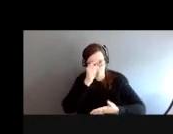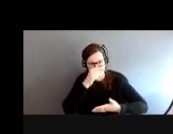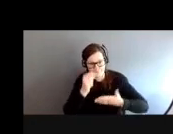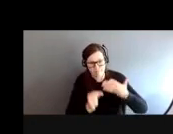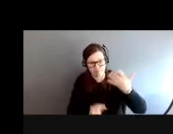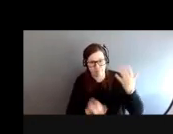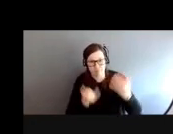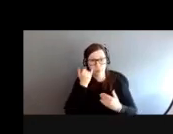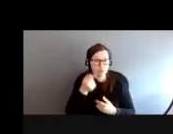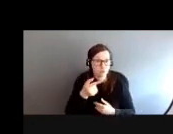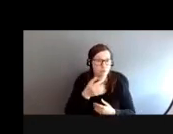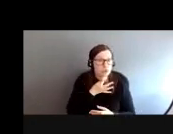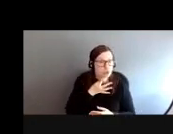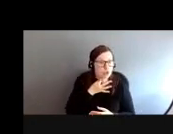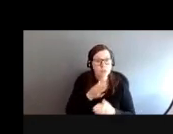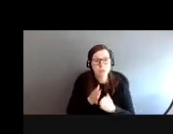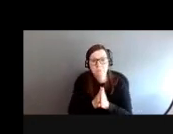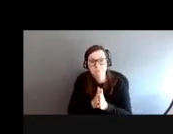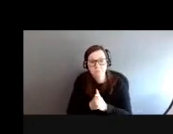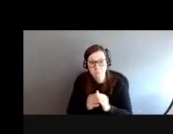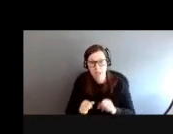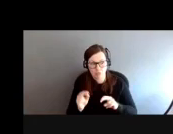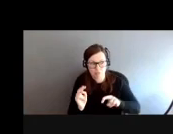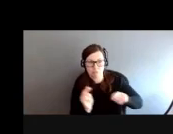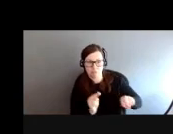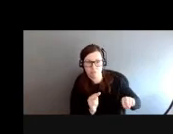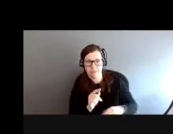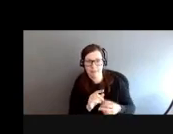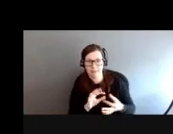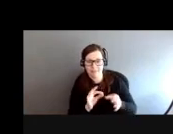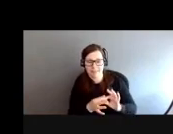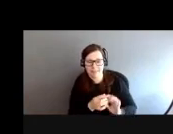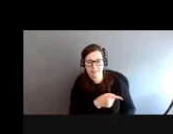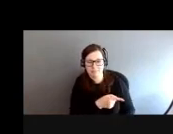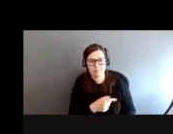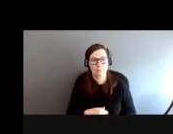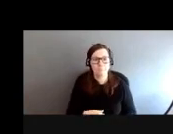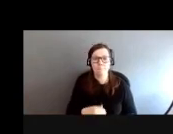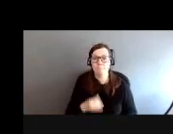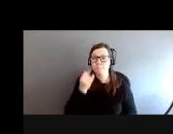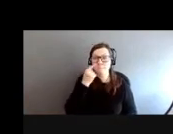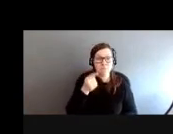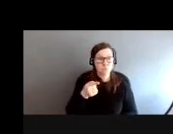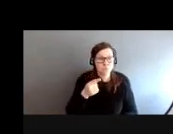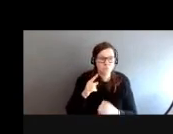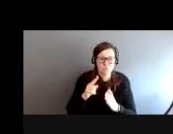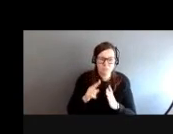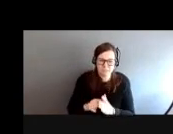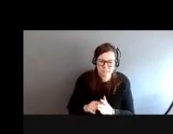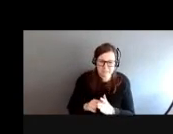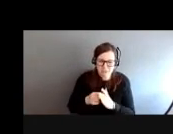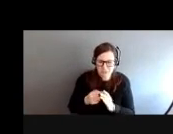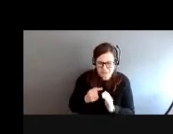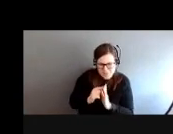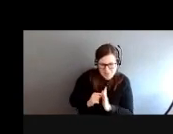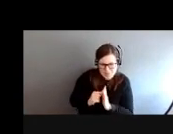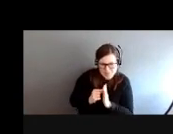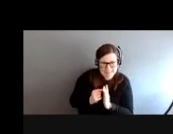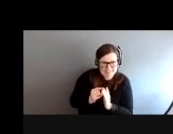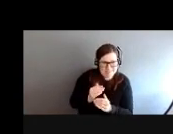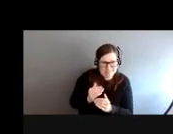of you who are just starting, it may be a good way to kind of just even see what kind of parts would I want to include in the